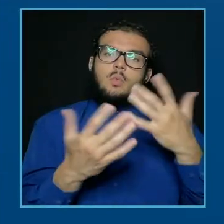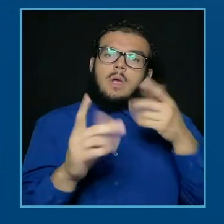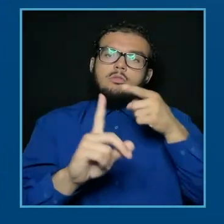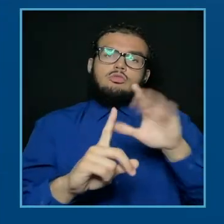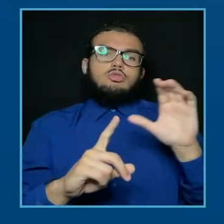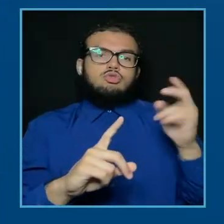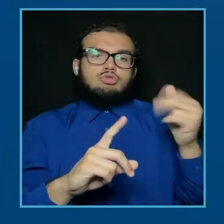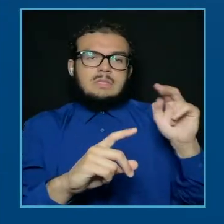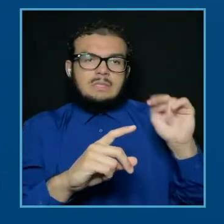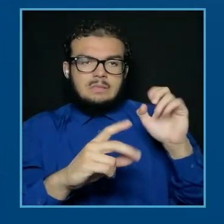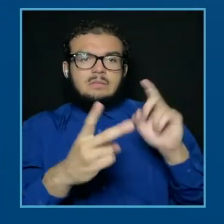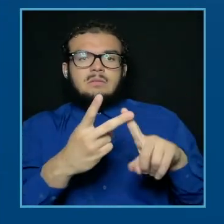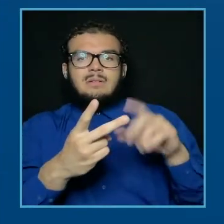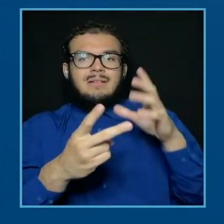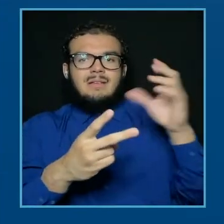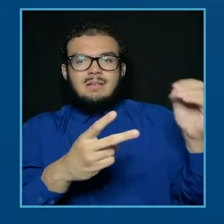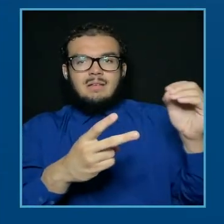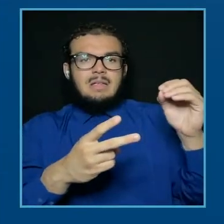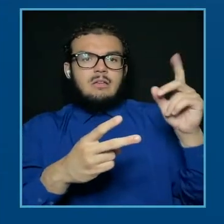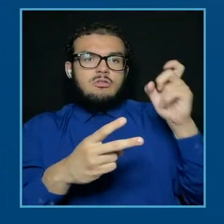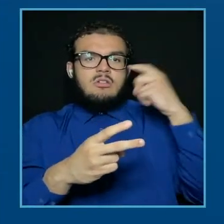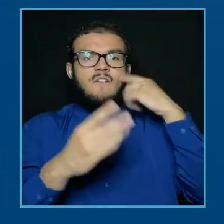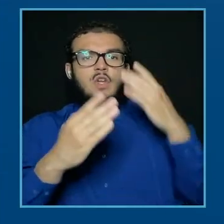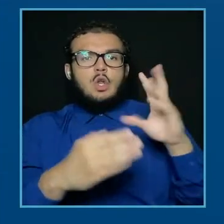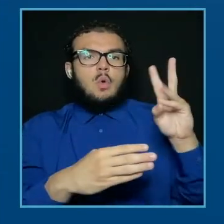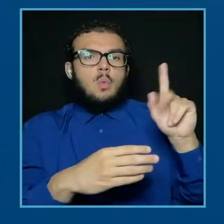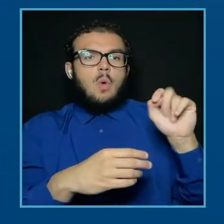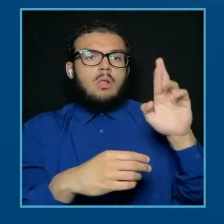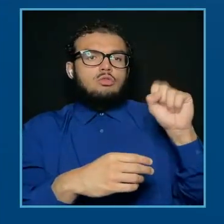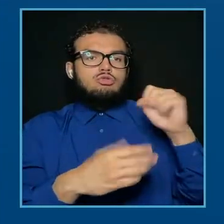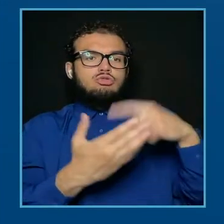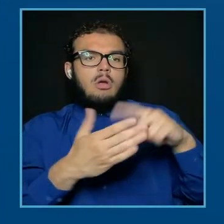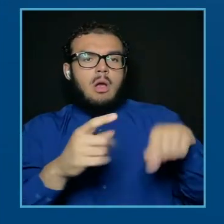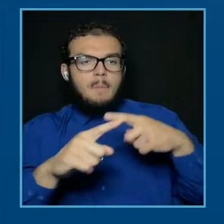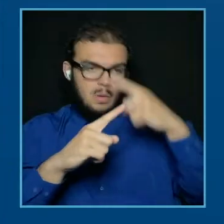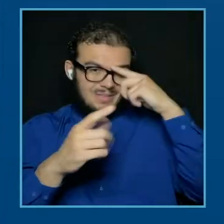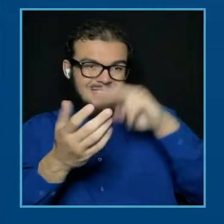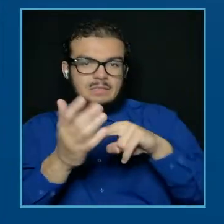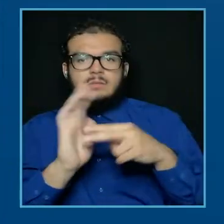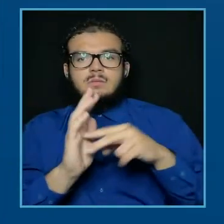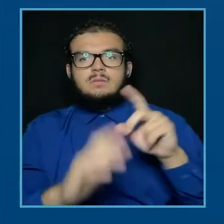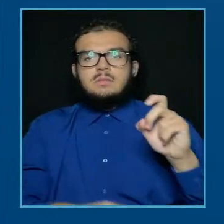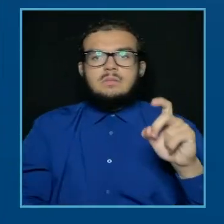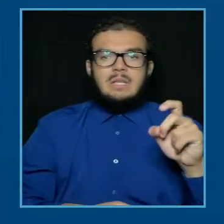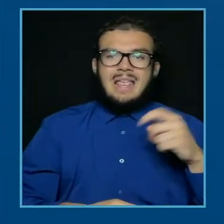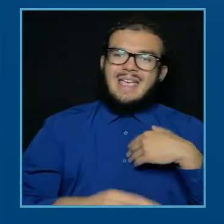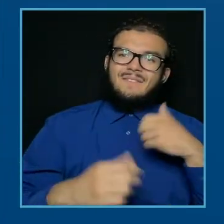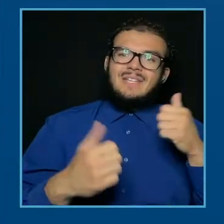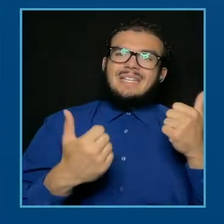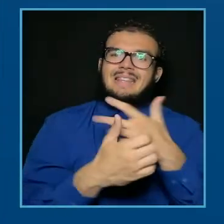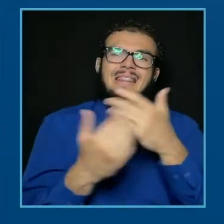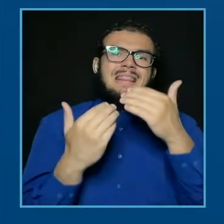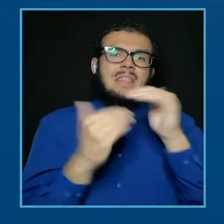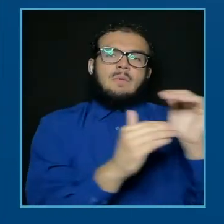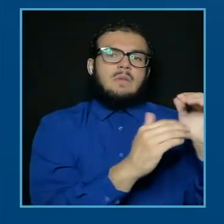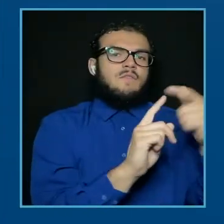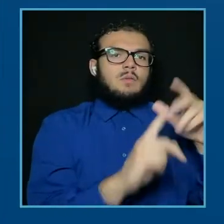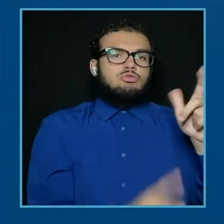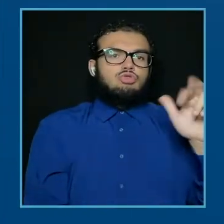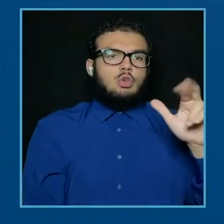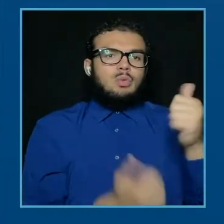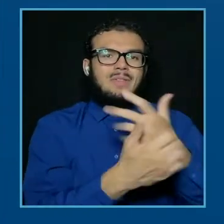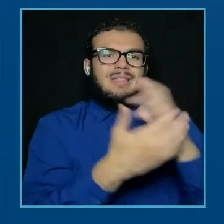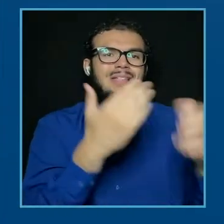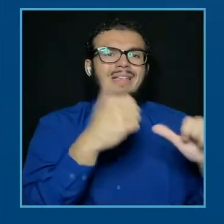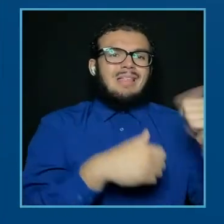and Governor Walters talked about in terms of the intent behind it? Is there going to be any limiting factors by the charter or anything else we need to